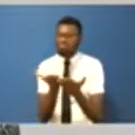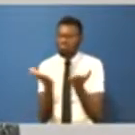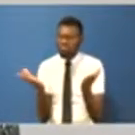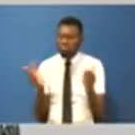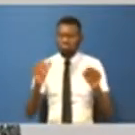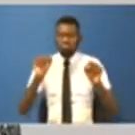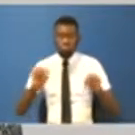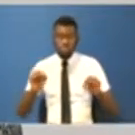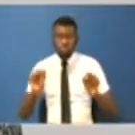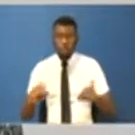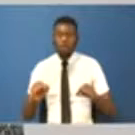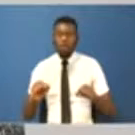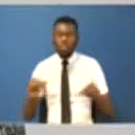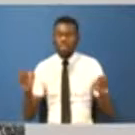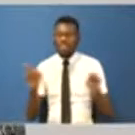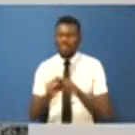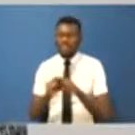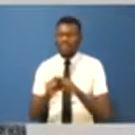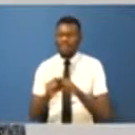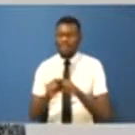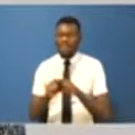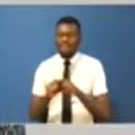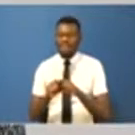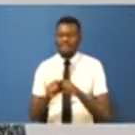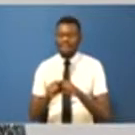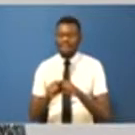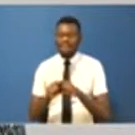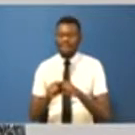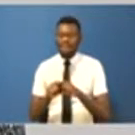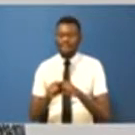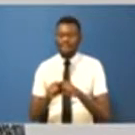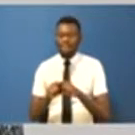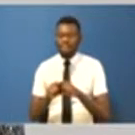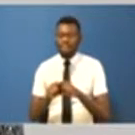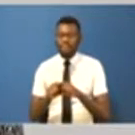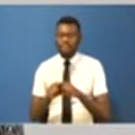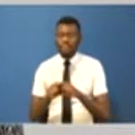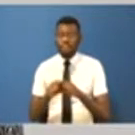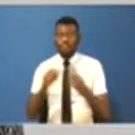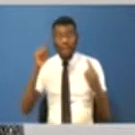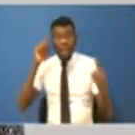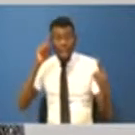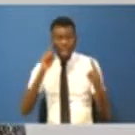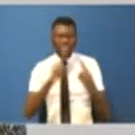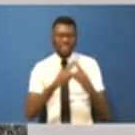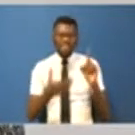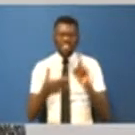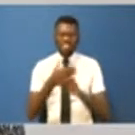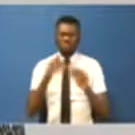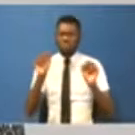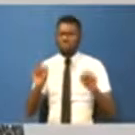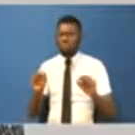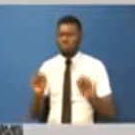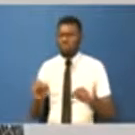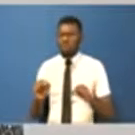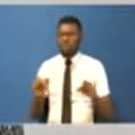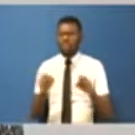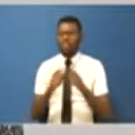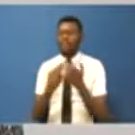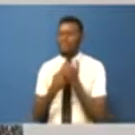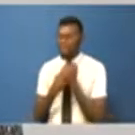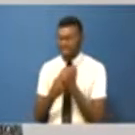possible to even be able to meet to meet the target of what you're doing it's more of